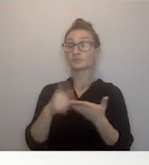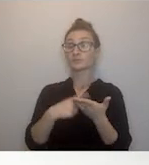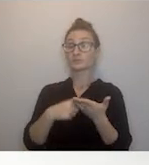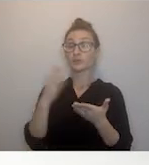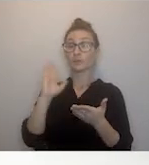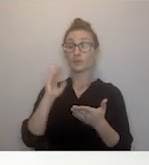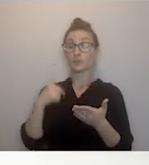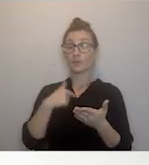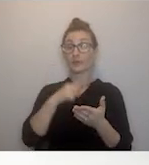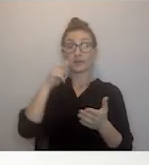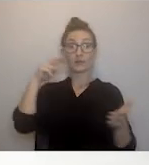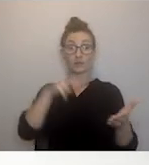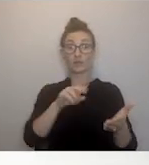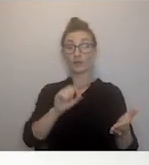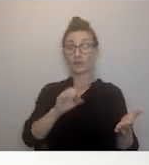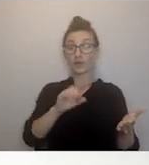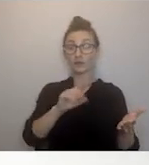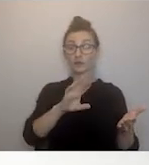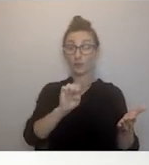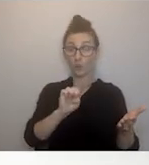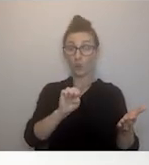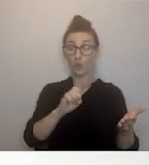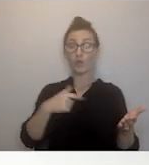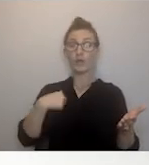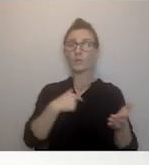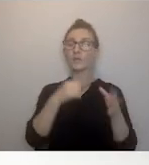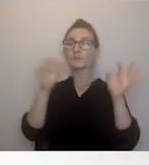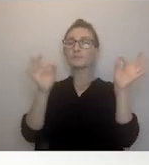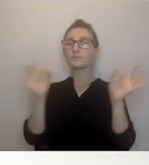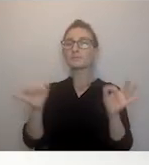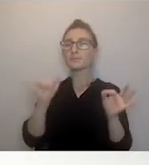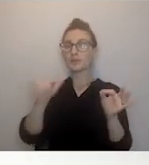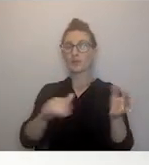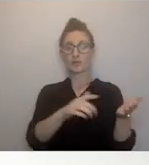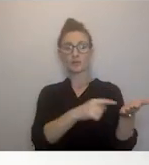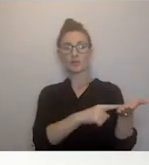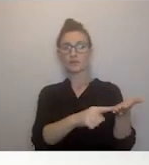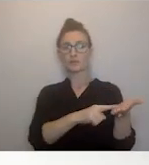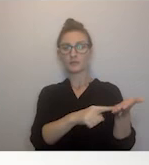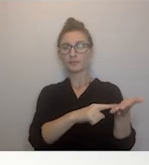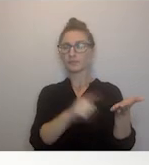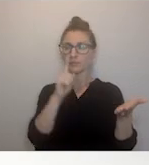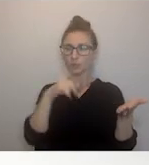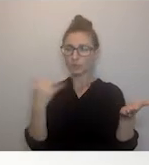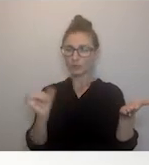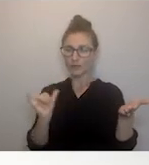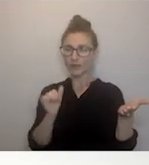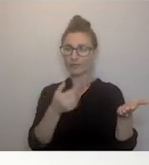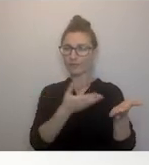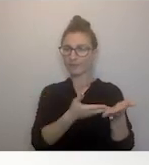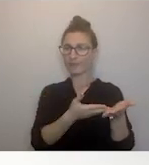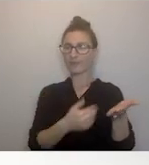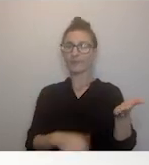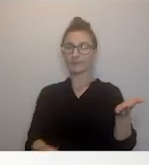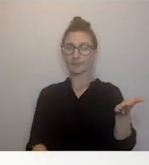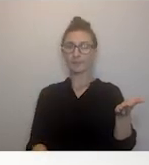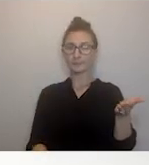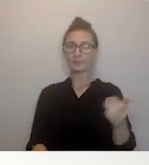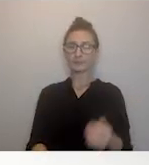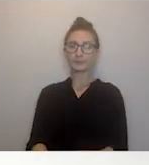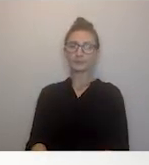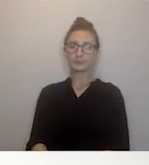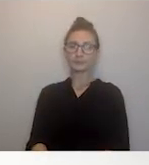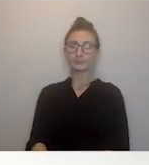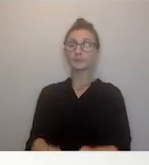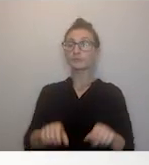a score and say, well, what does a conductor see? And they get to look at the different markings, and we talk about what those dynamics and tempos and articulations look like